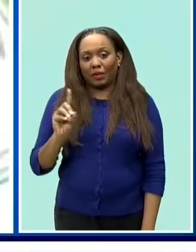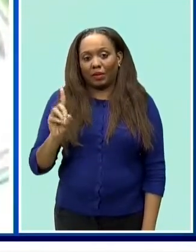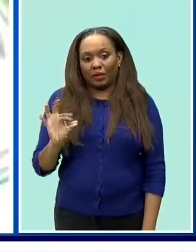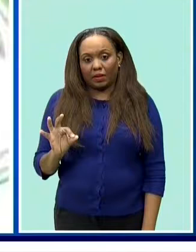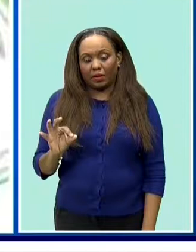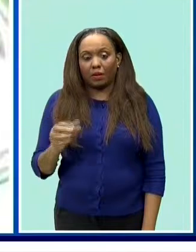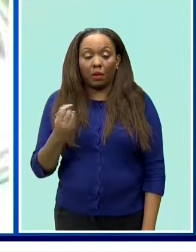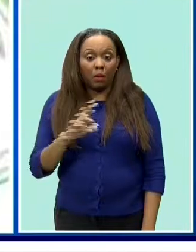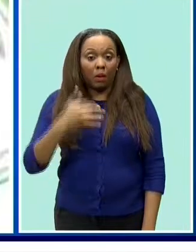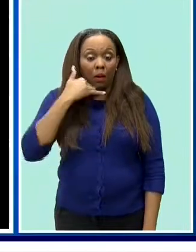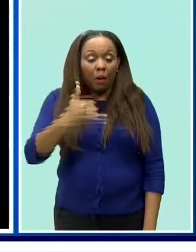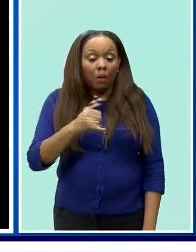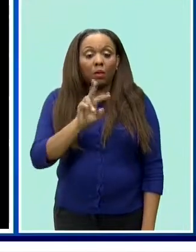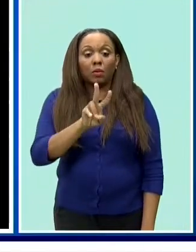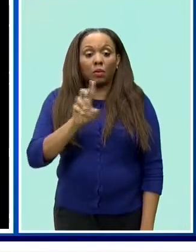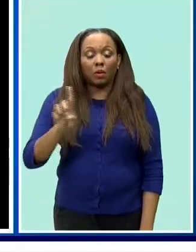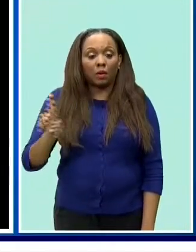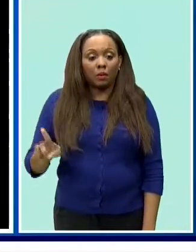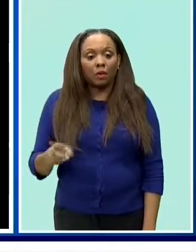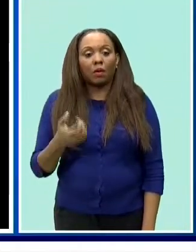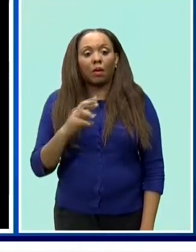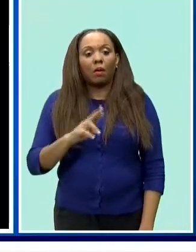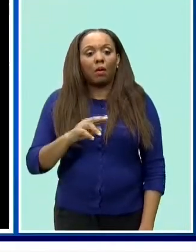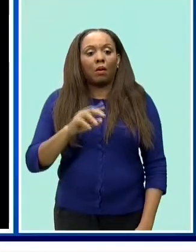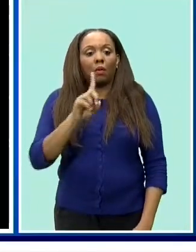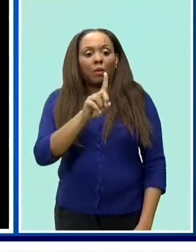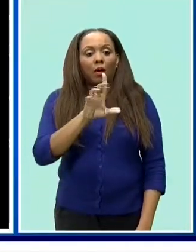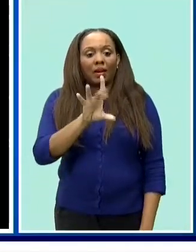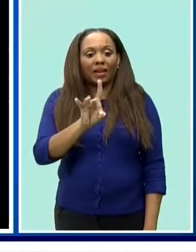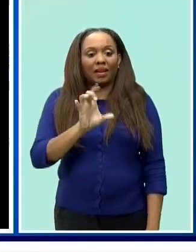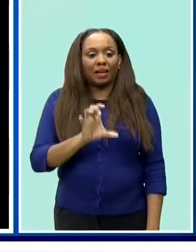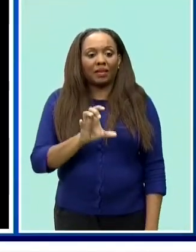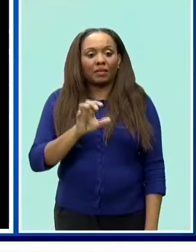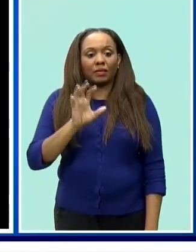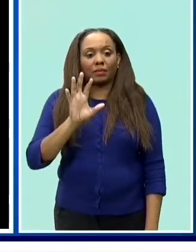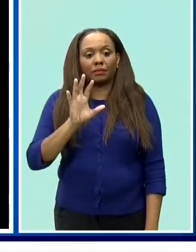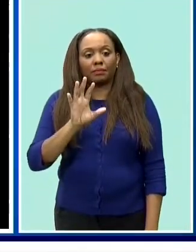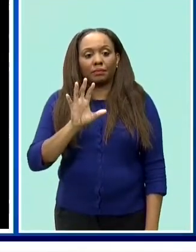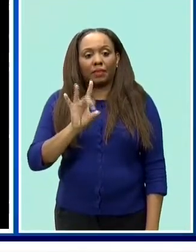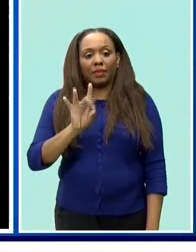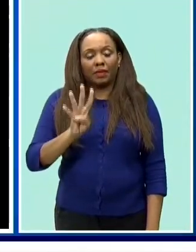430-9019. You can also call the police emergency at 211, Crime Stoppers at